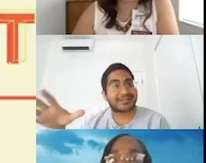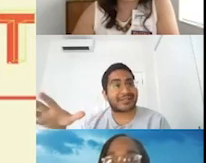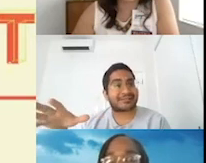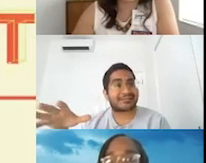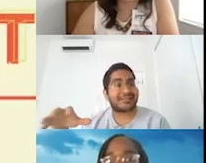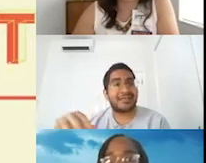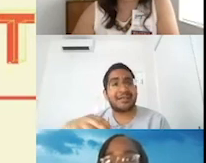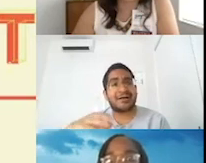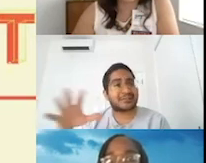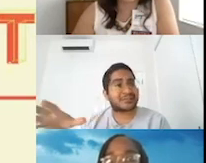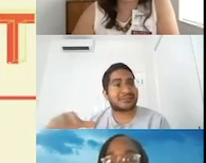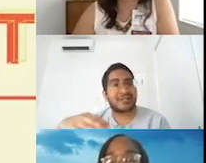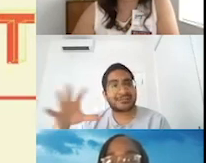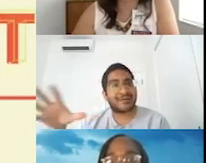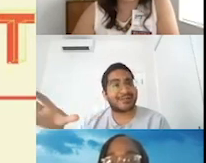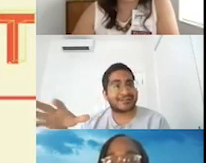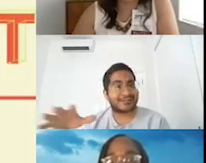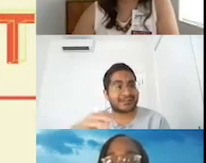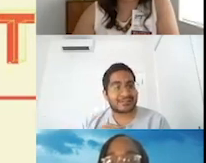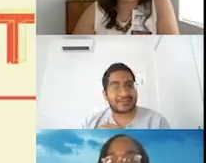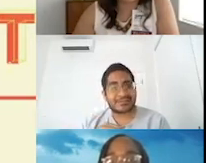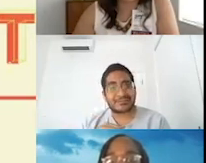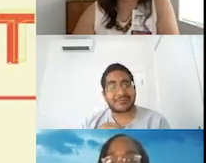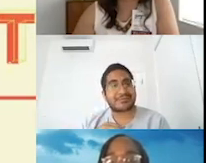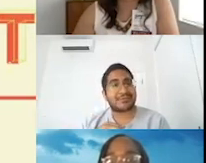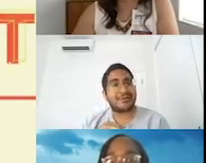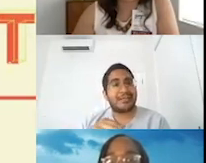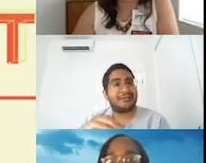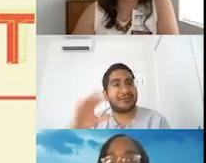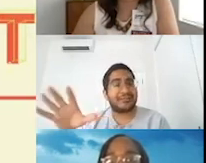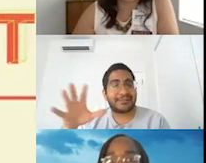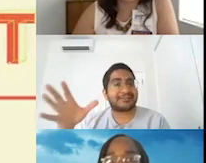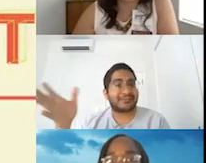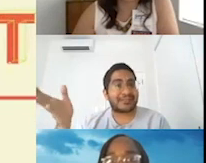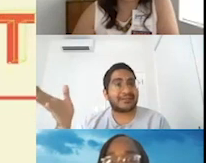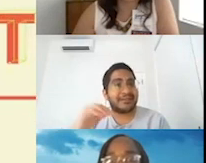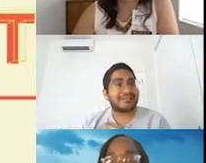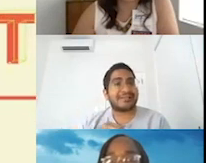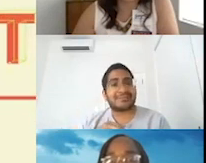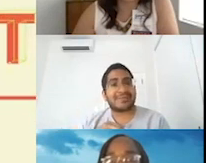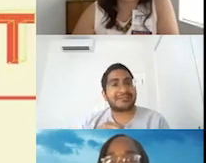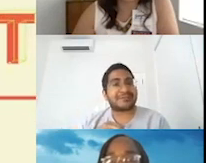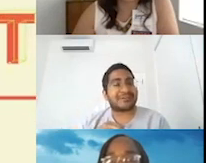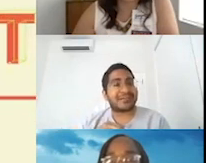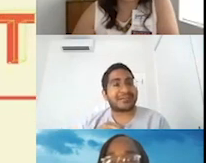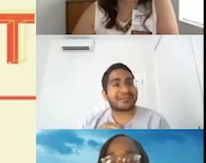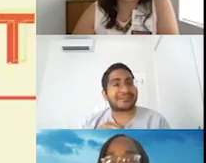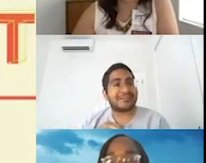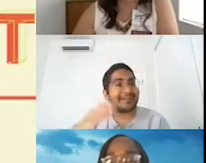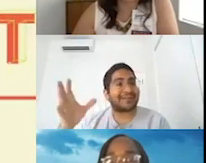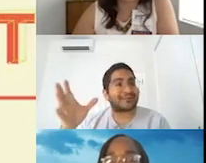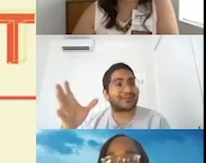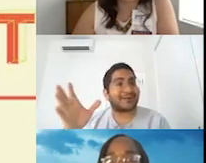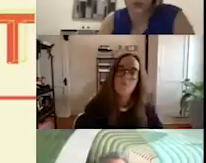across contexts, cultures, cosmologies, and so on and so forth. So it fundamentally, it does mean different